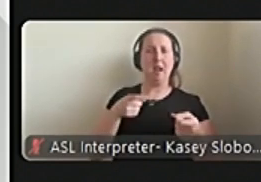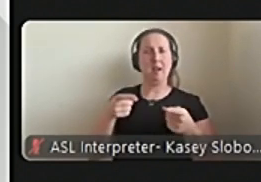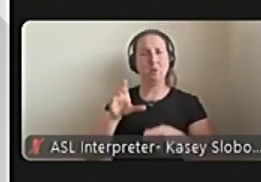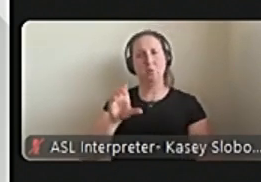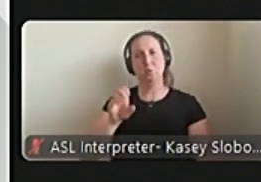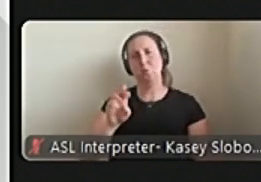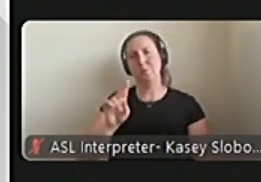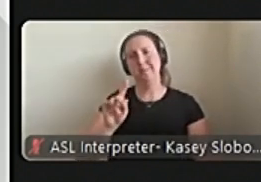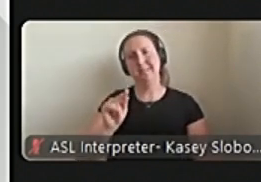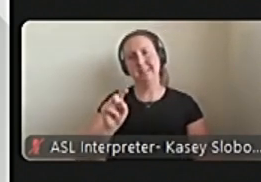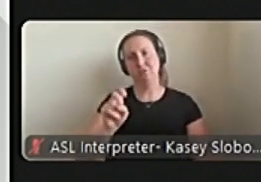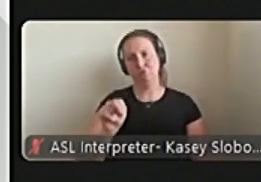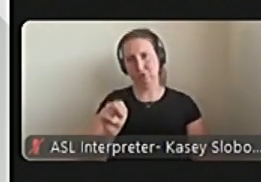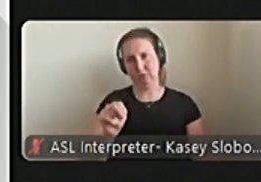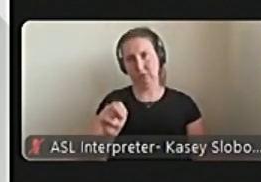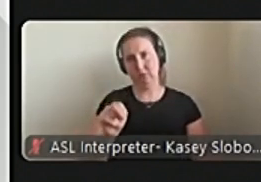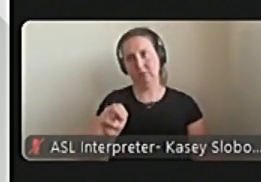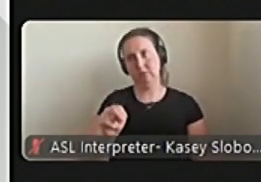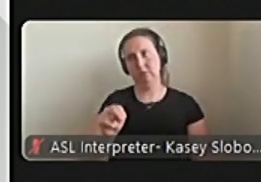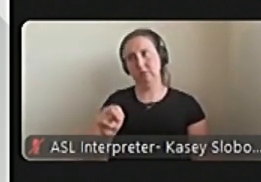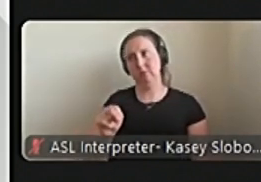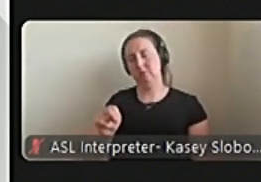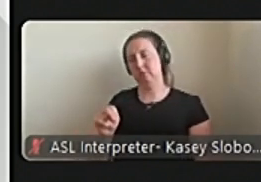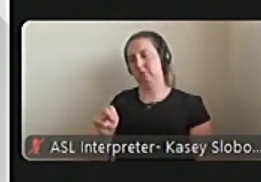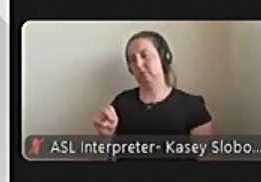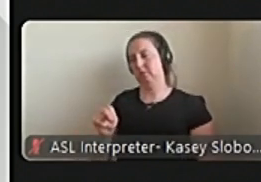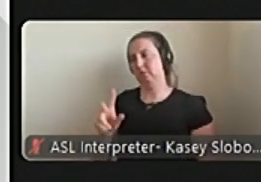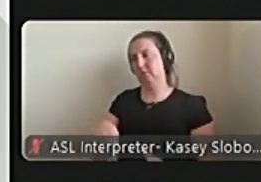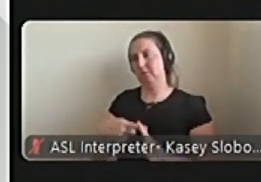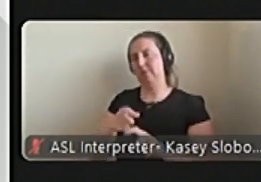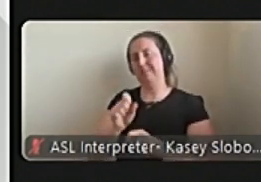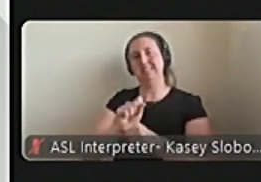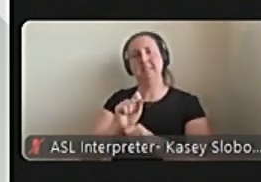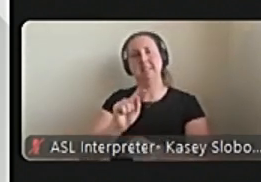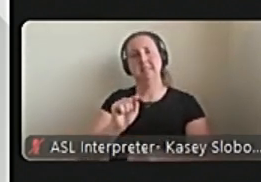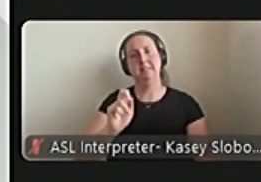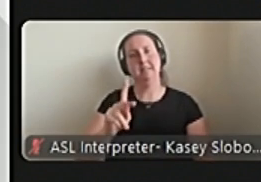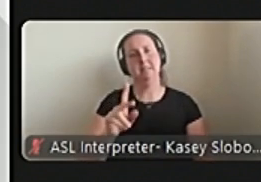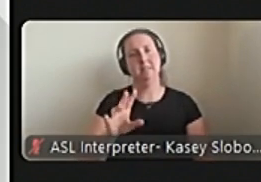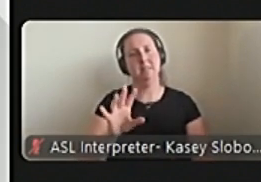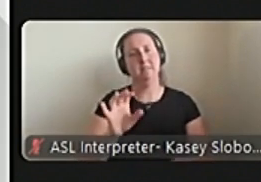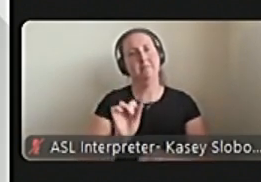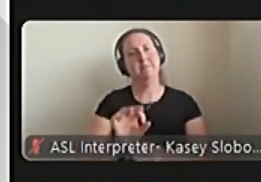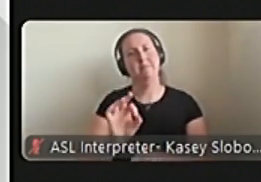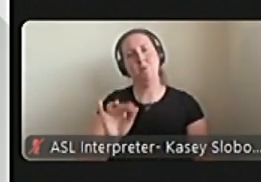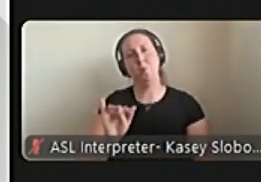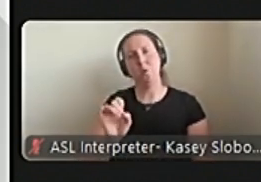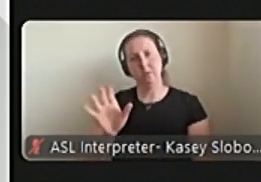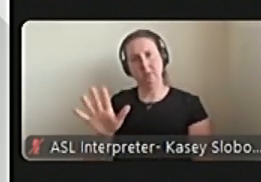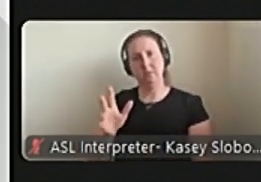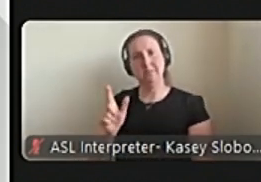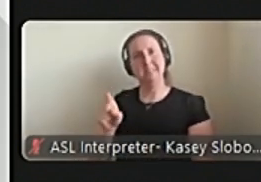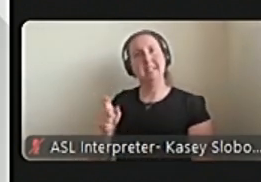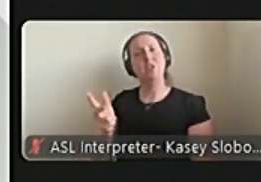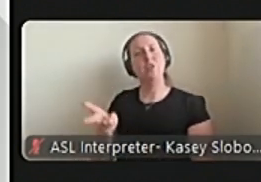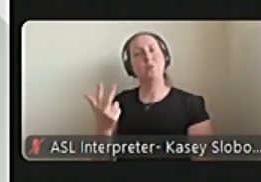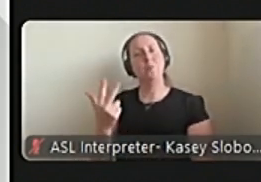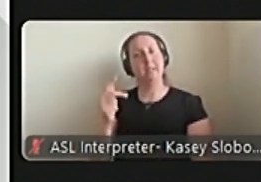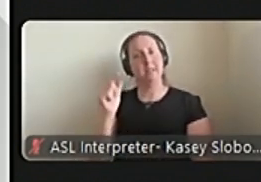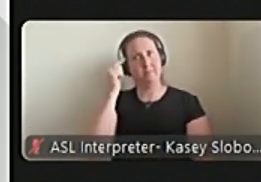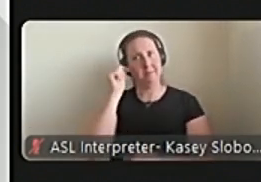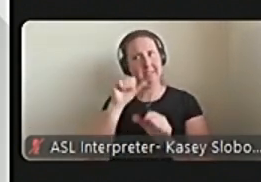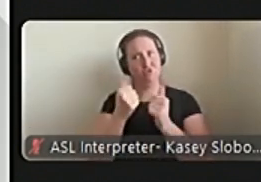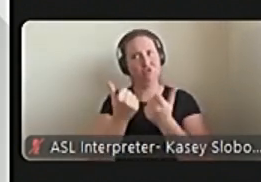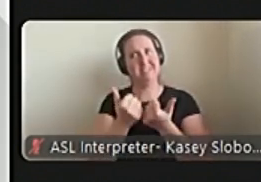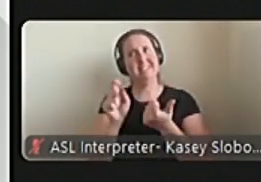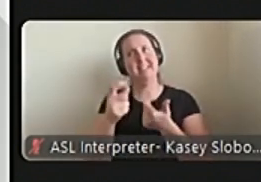what I do like about the task forces they are looking at. I just named 3 government agencies across the